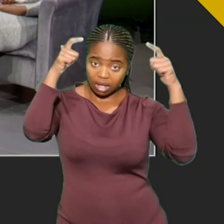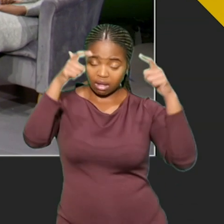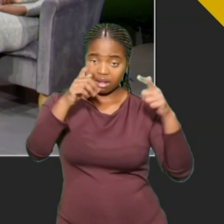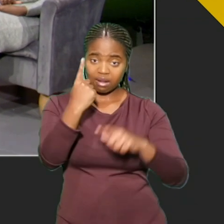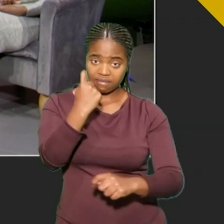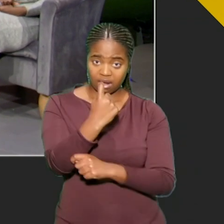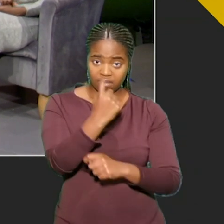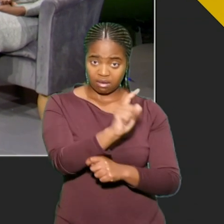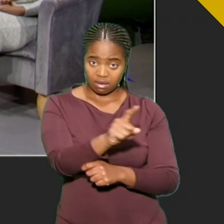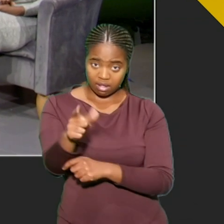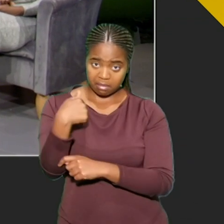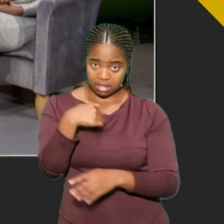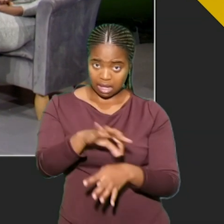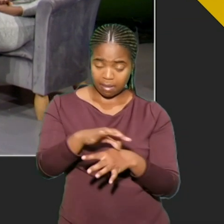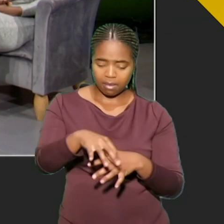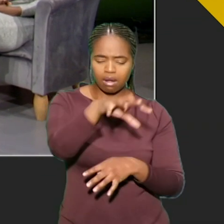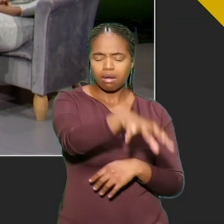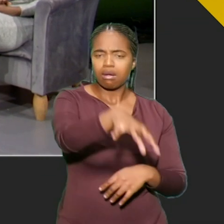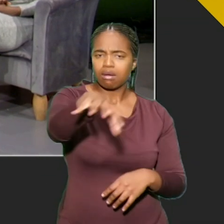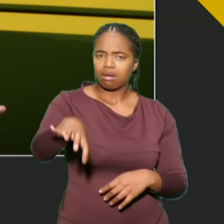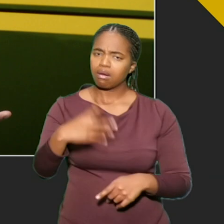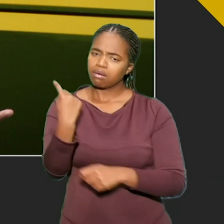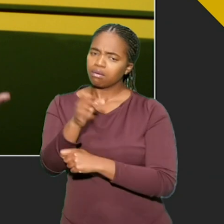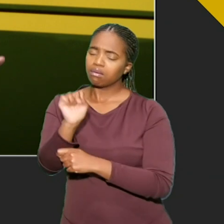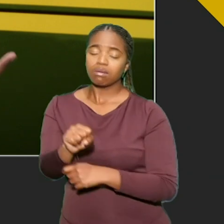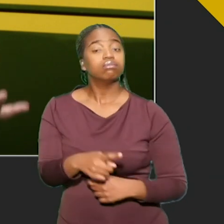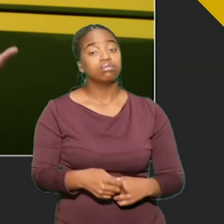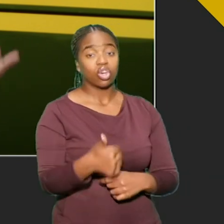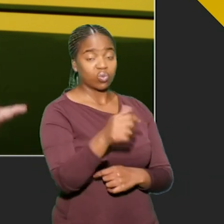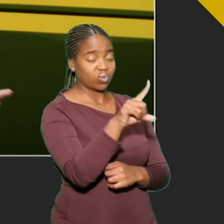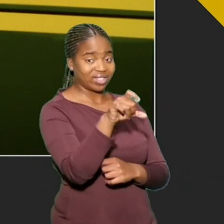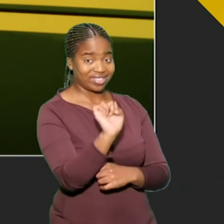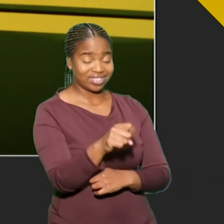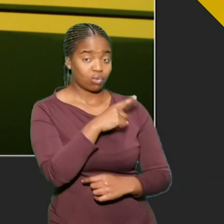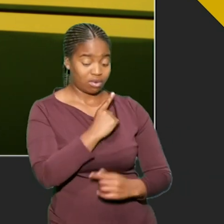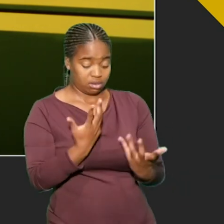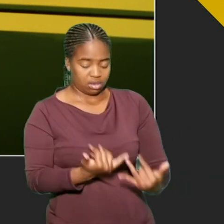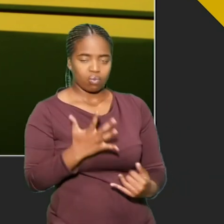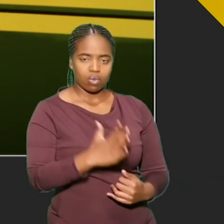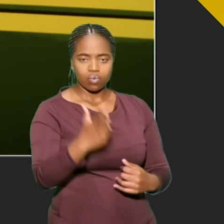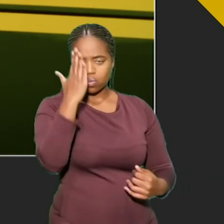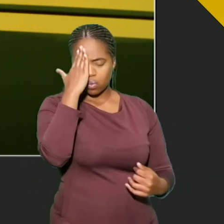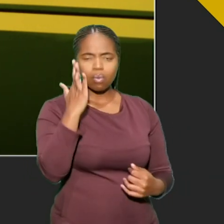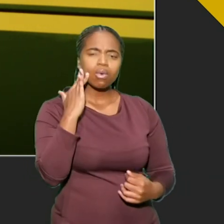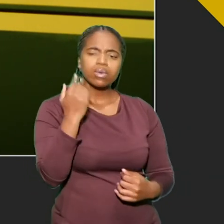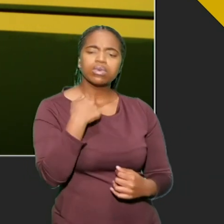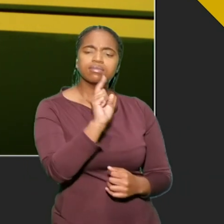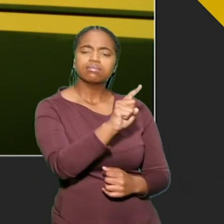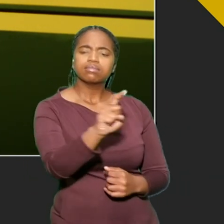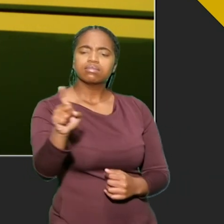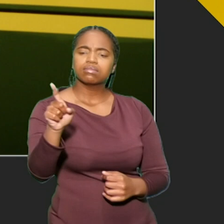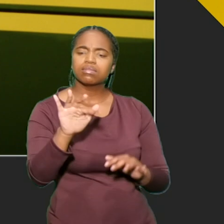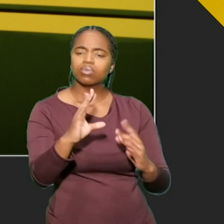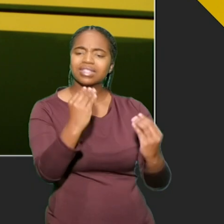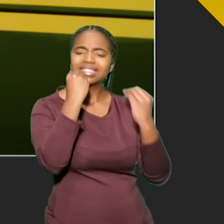hire someone to do spatial planning for Kumagain? Well, I mean, it's a good question to ask, because Lamshanji Nakonas Funuguazi, from the people we're speaking to, who are going to be teaching